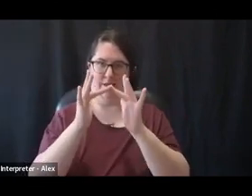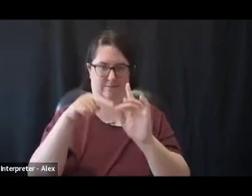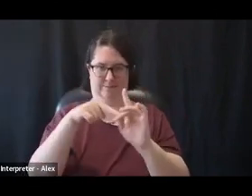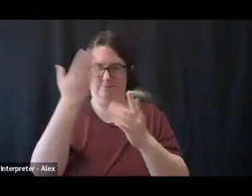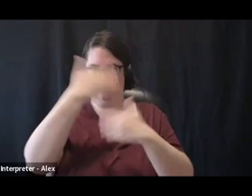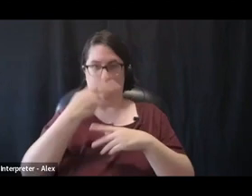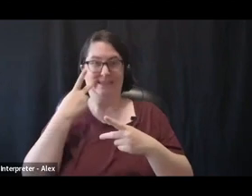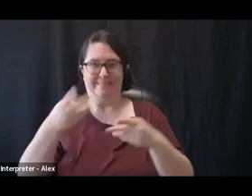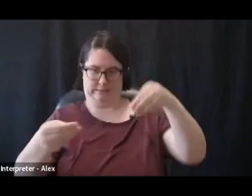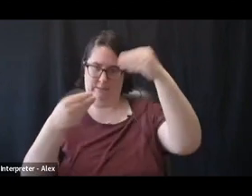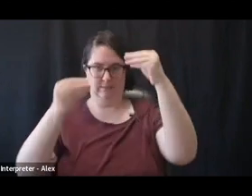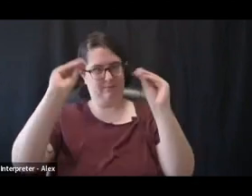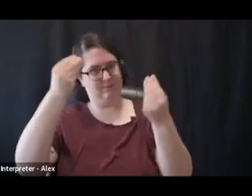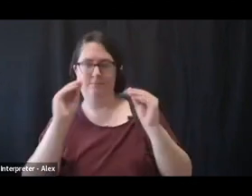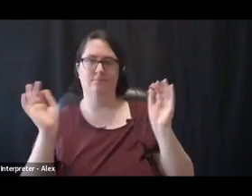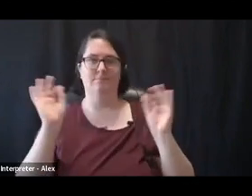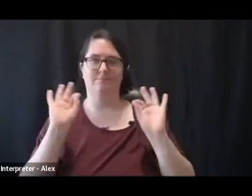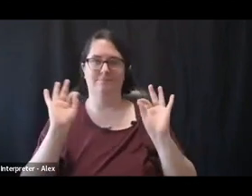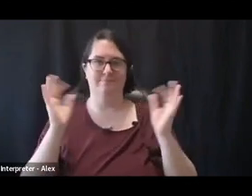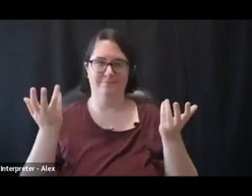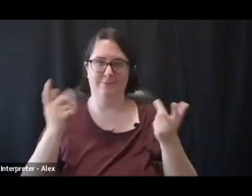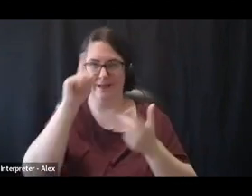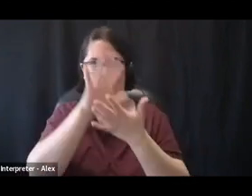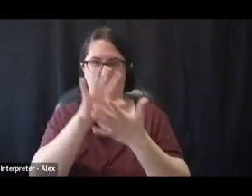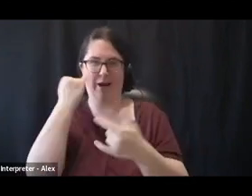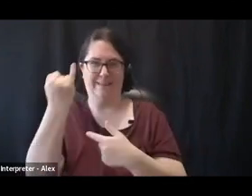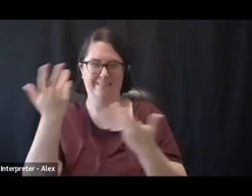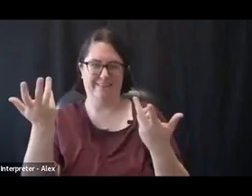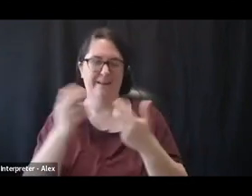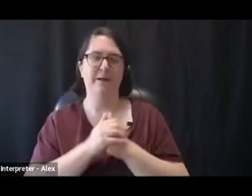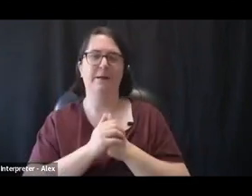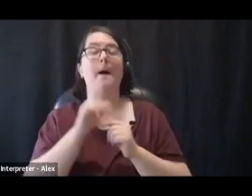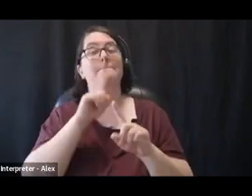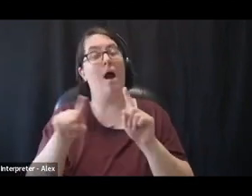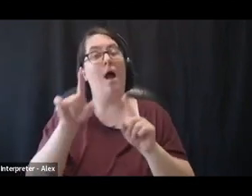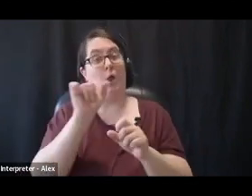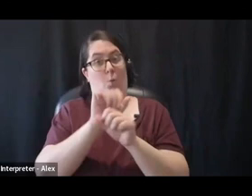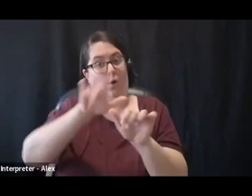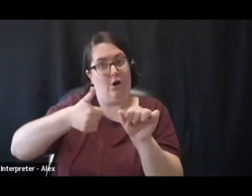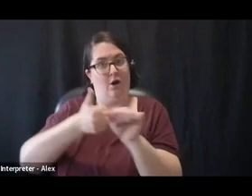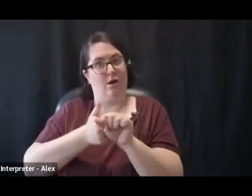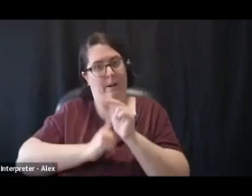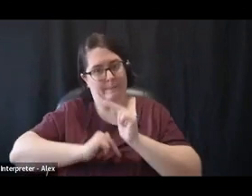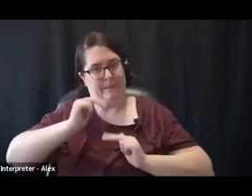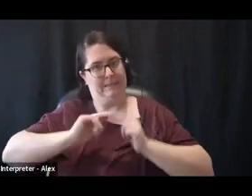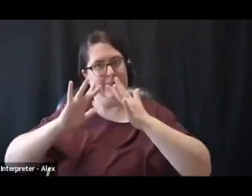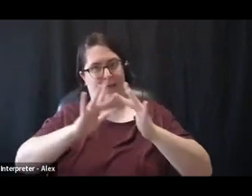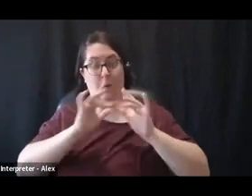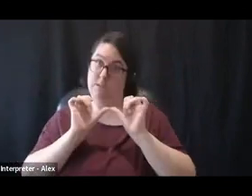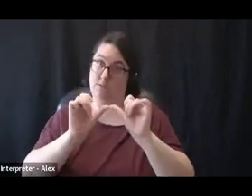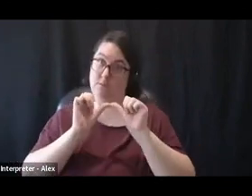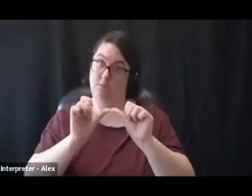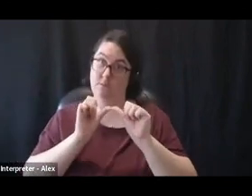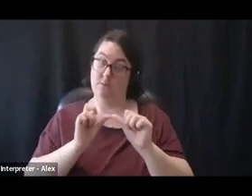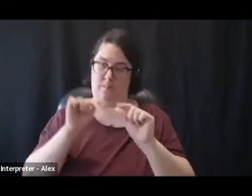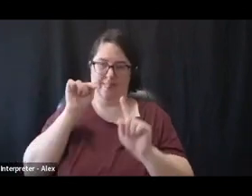Wi-Fi access. You can't really see it. But the work that went into building that network, and that's still ongoing about building